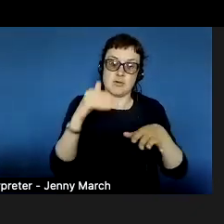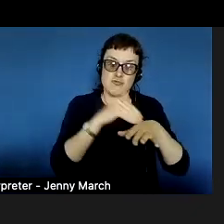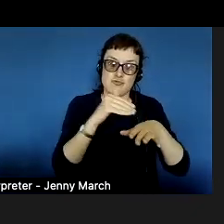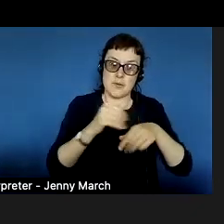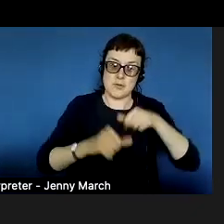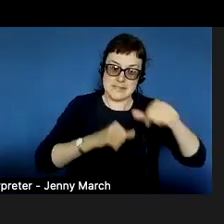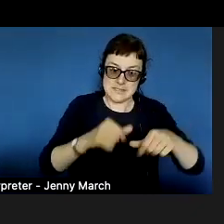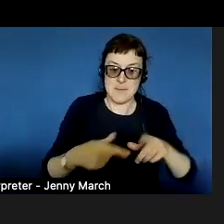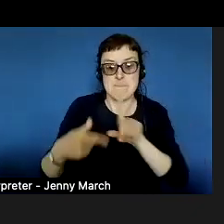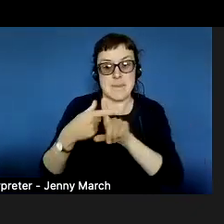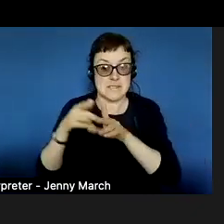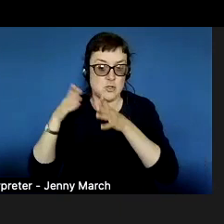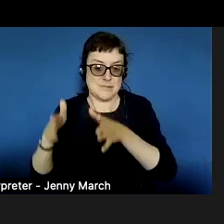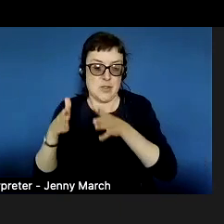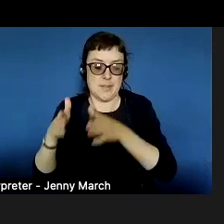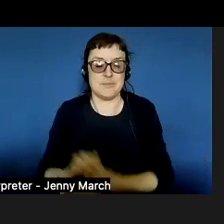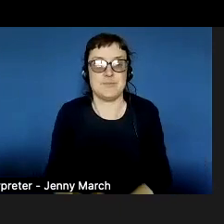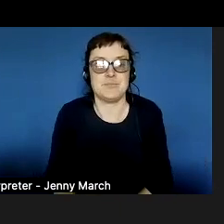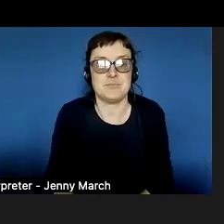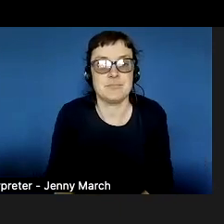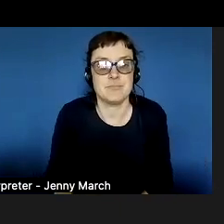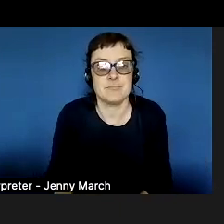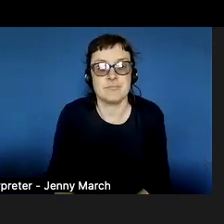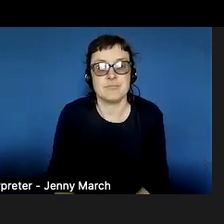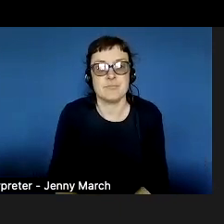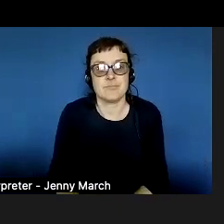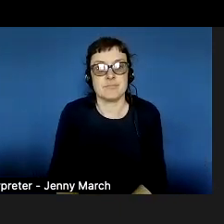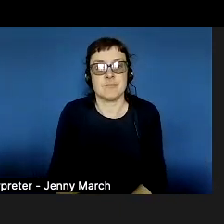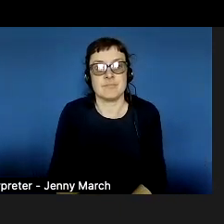if I could get the next slide, please.